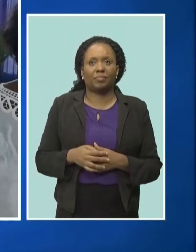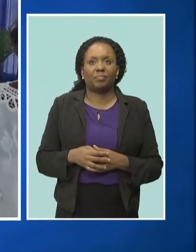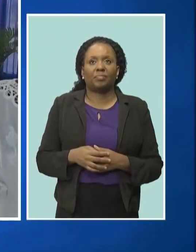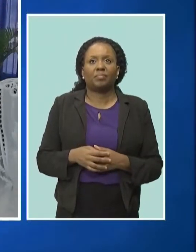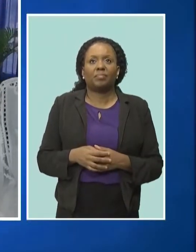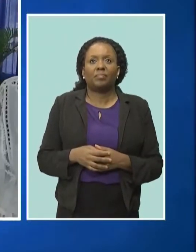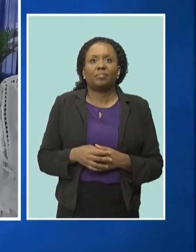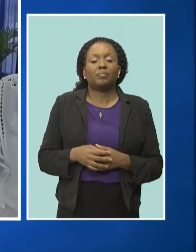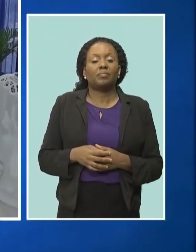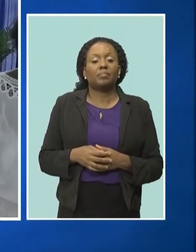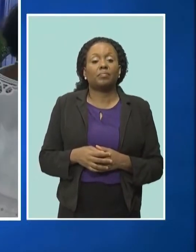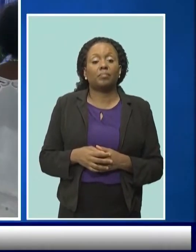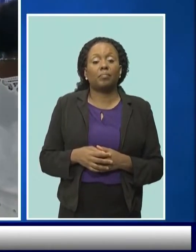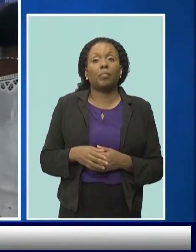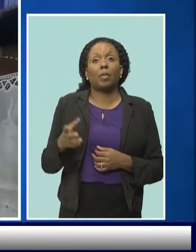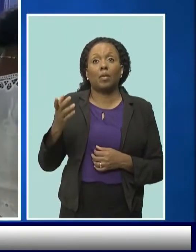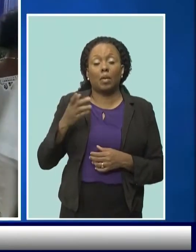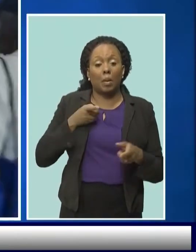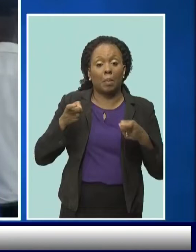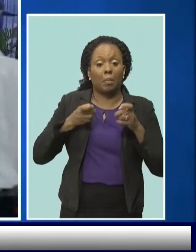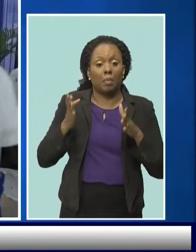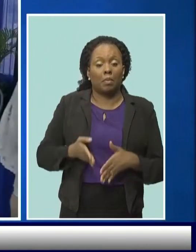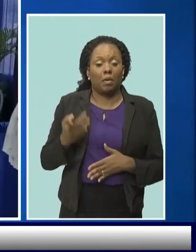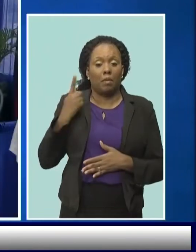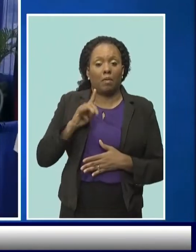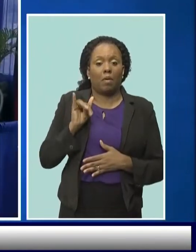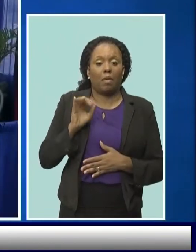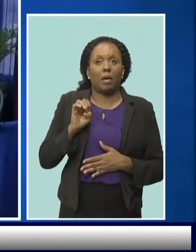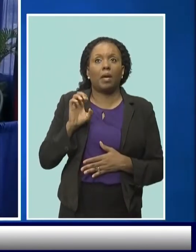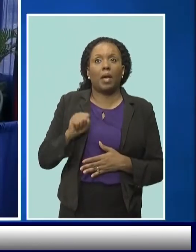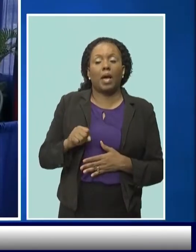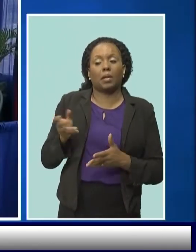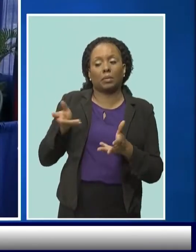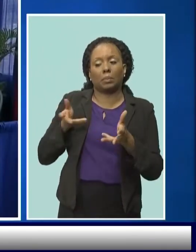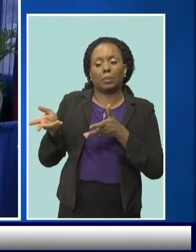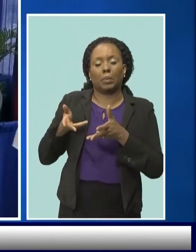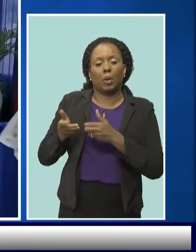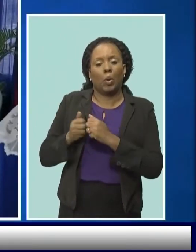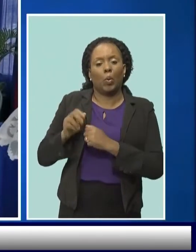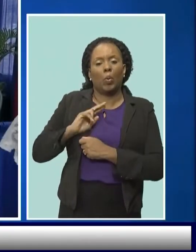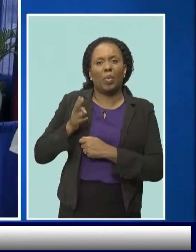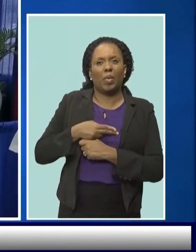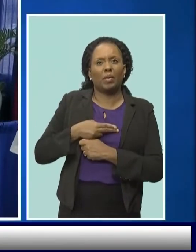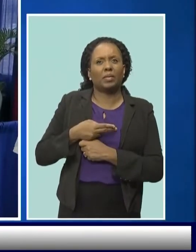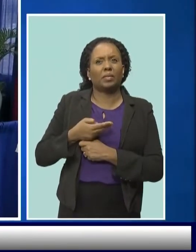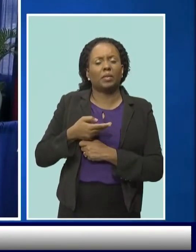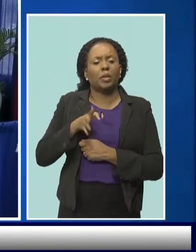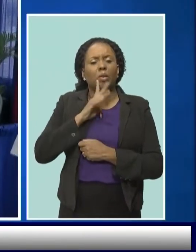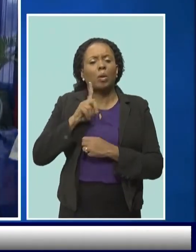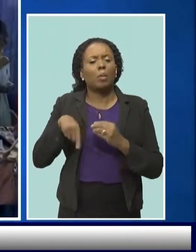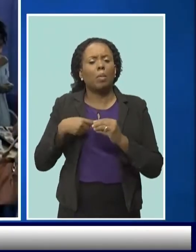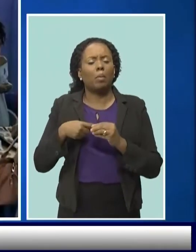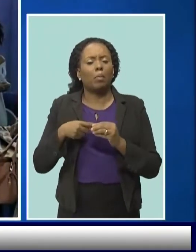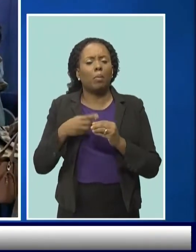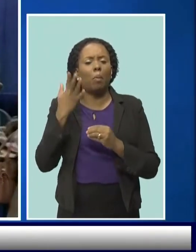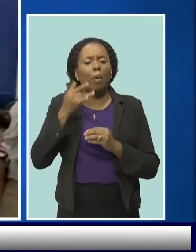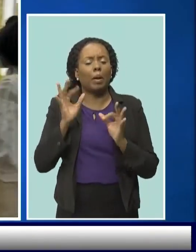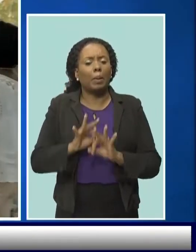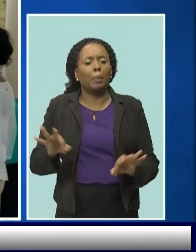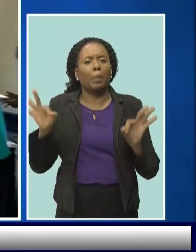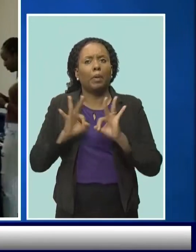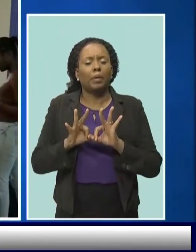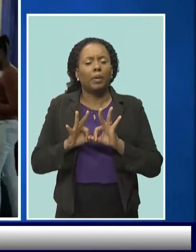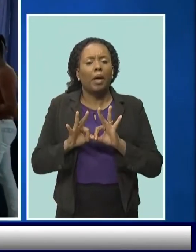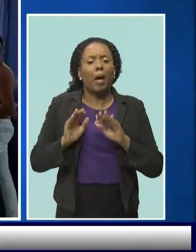on the sidelines of the summit, manager of Yes, Ryan Mosley, talked about the significance of the Youth Entrepreneurship Scheme's involvement in